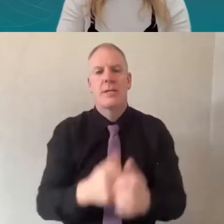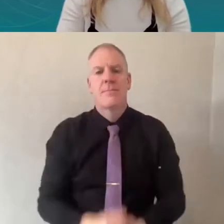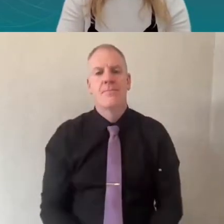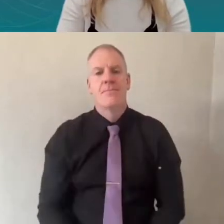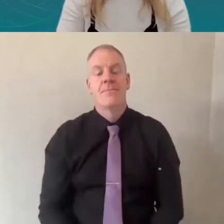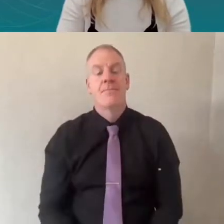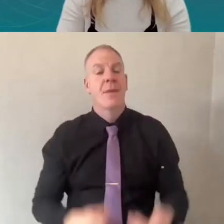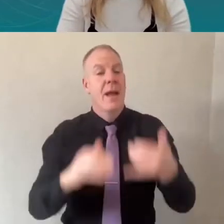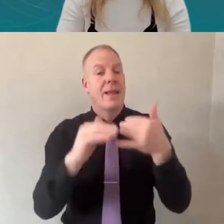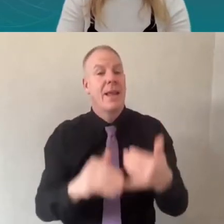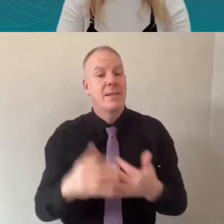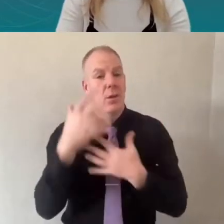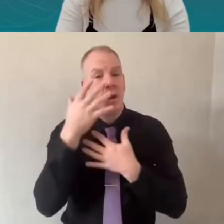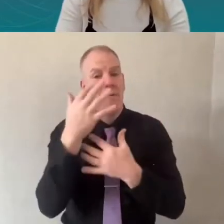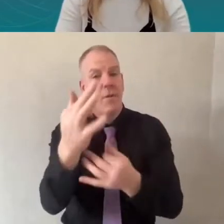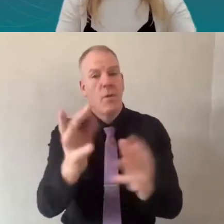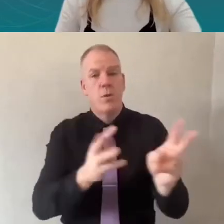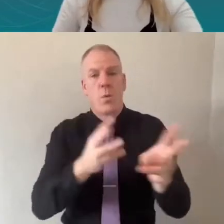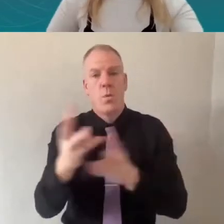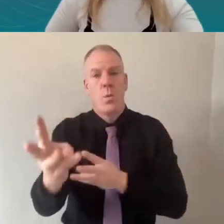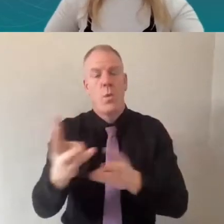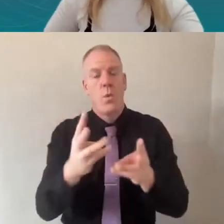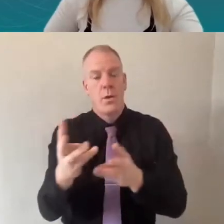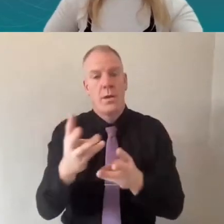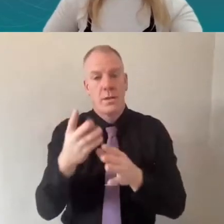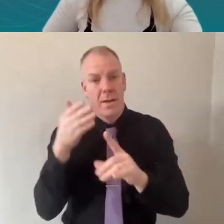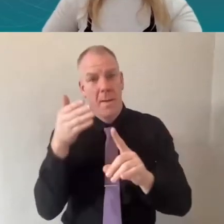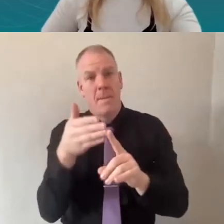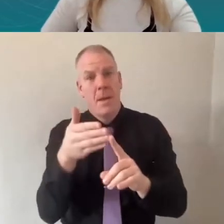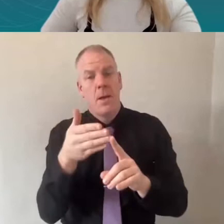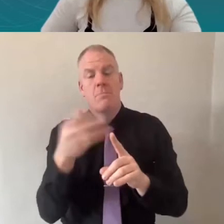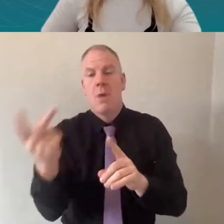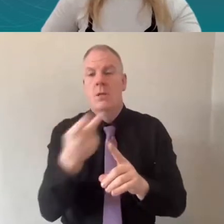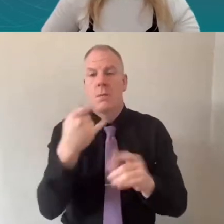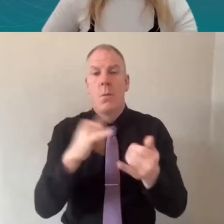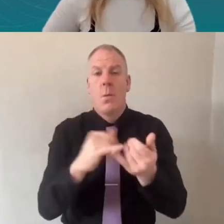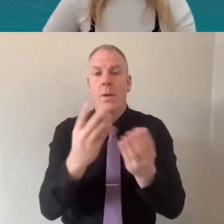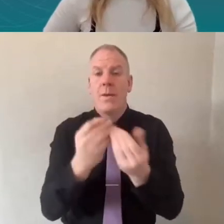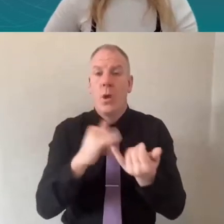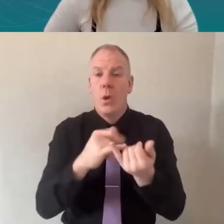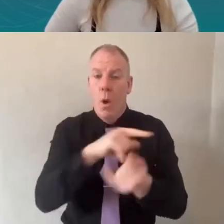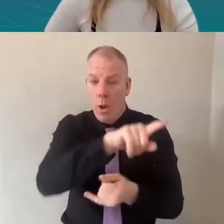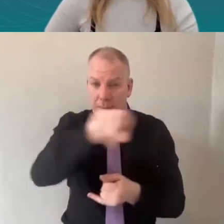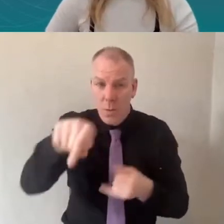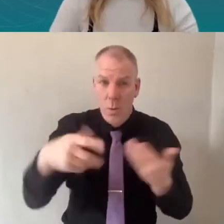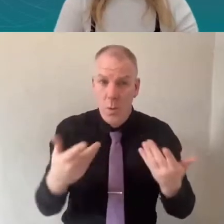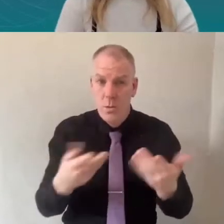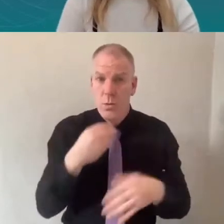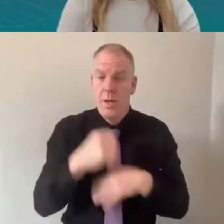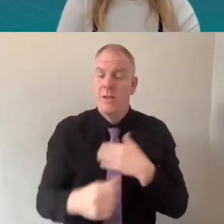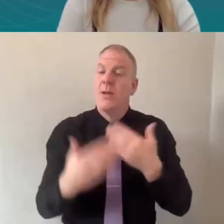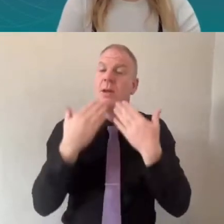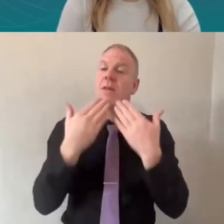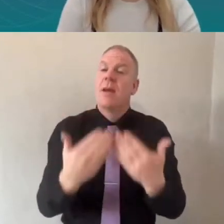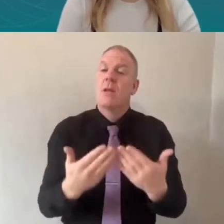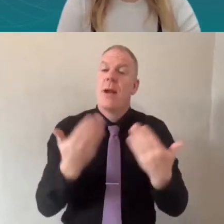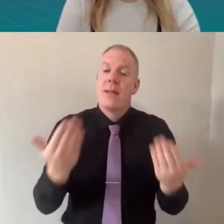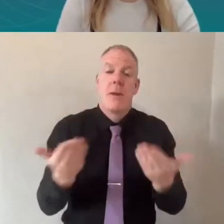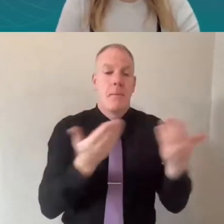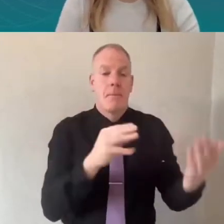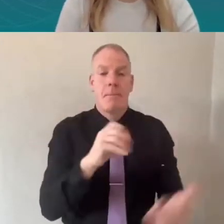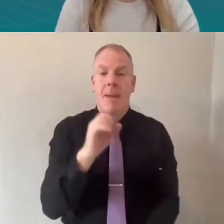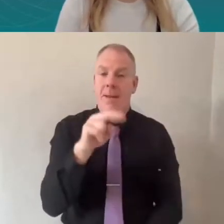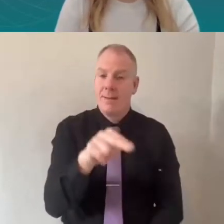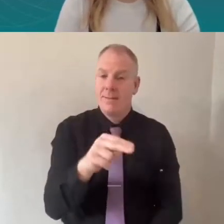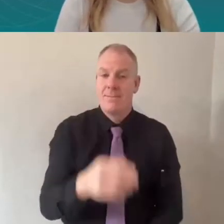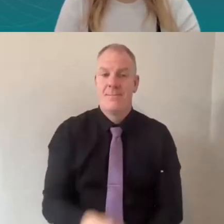to working towards this vision in partnership with all of you here today. So thank you very much for that. And Megan, I'll hand back to